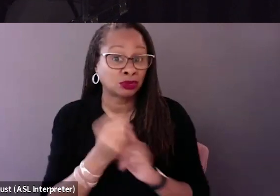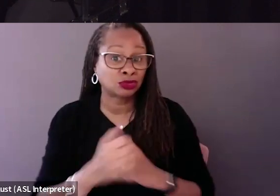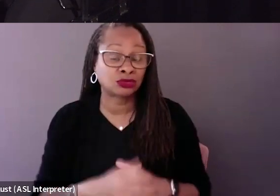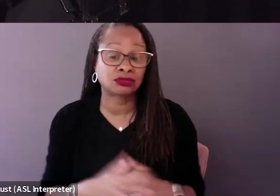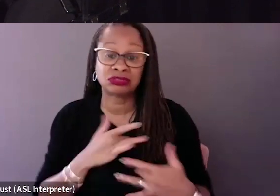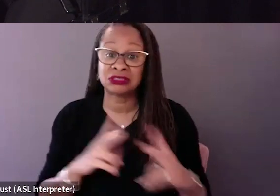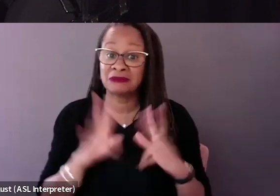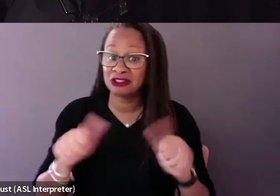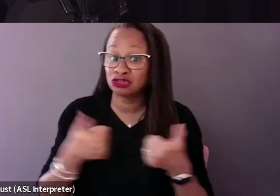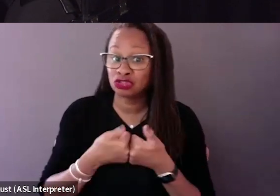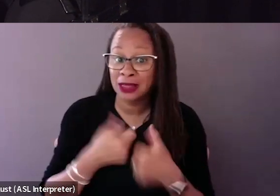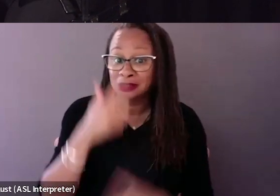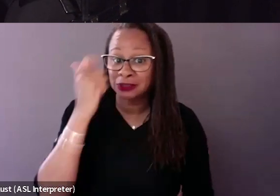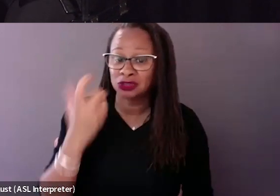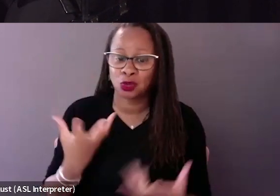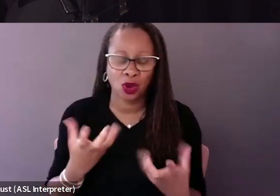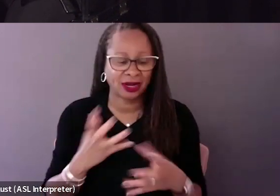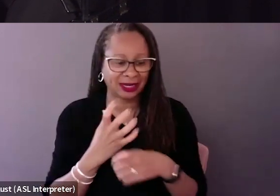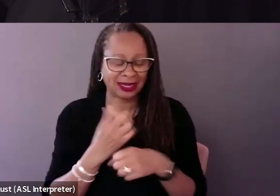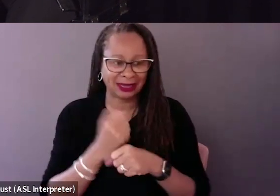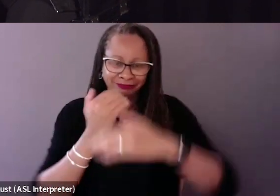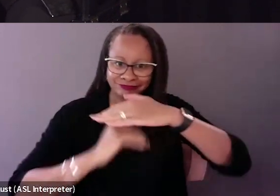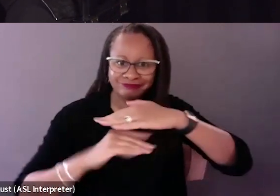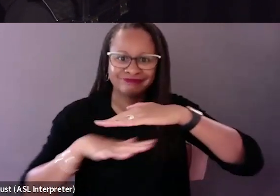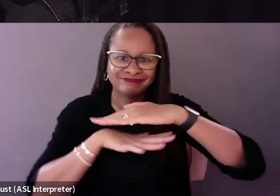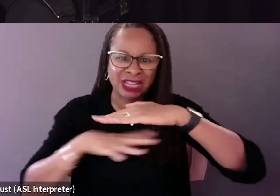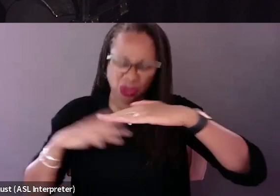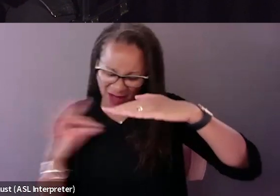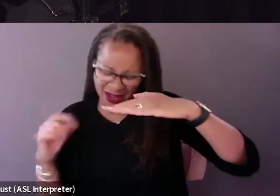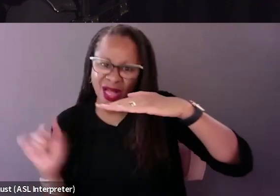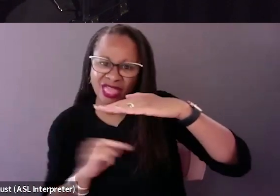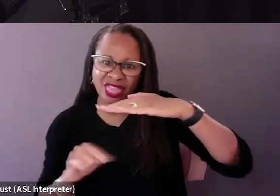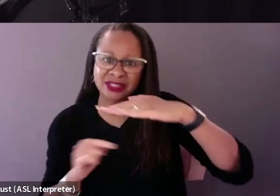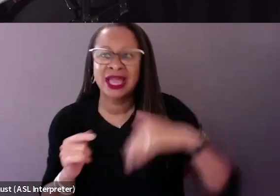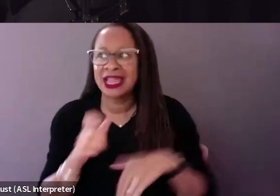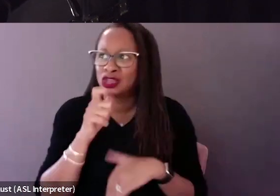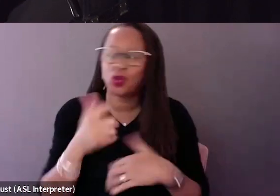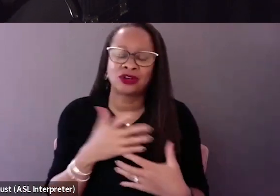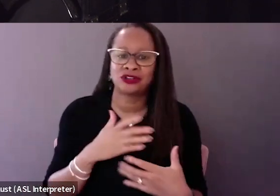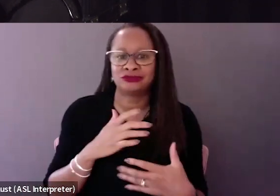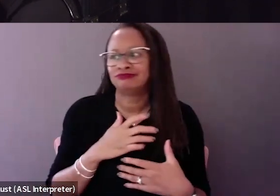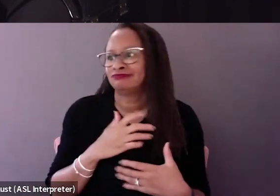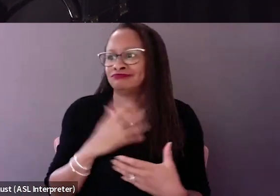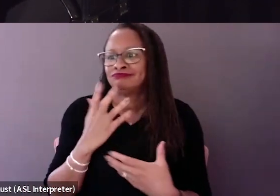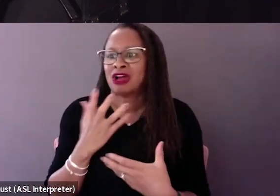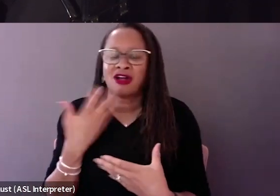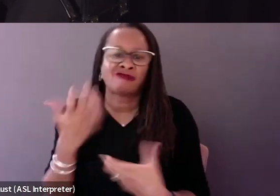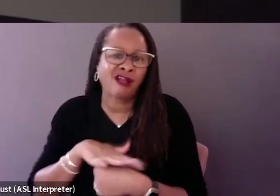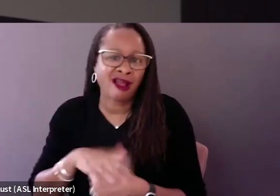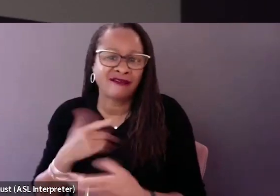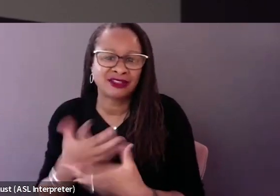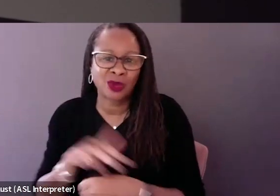very challenging, because you want to get beneath the surface and you don't want to fall into easy tropes. Yeah. With him. So how